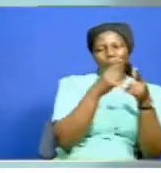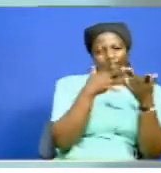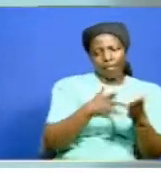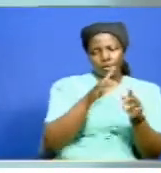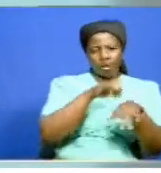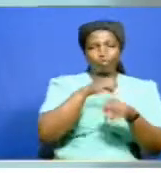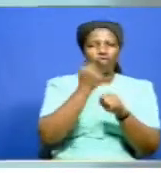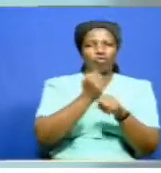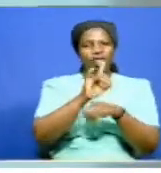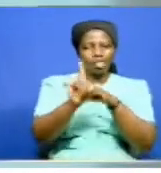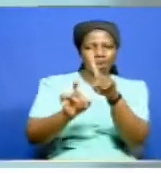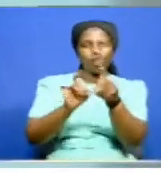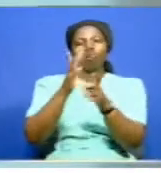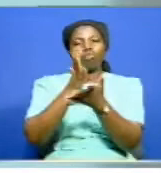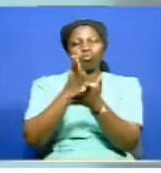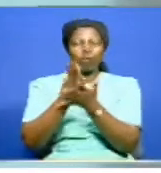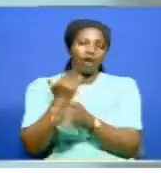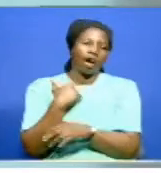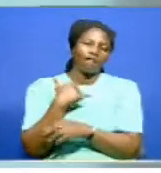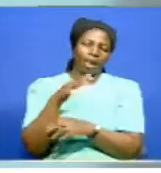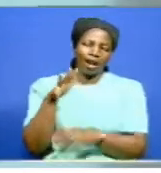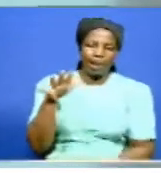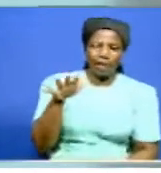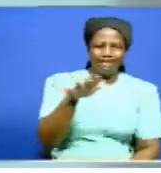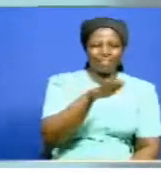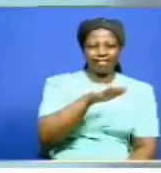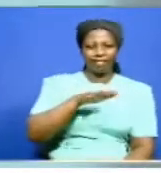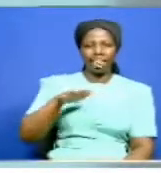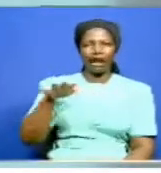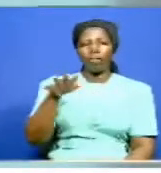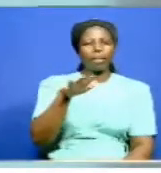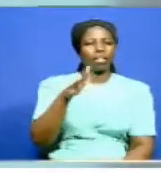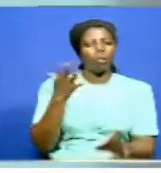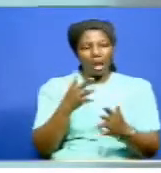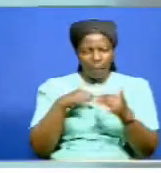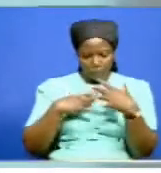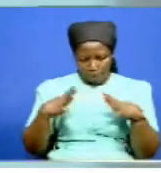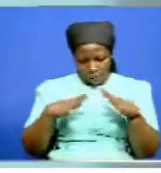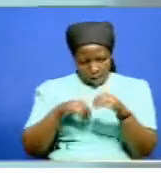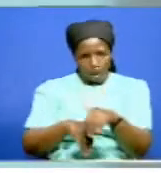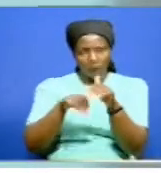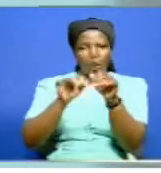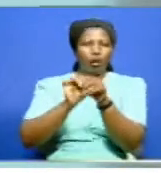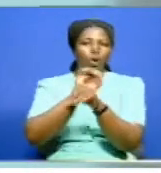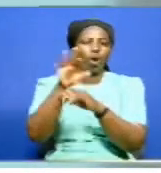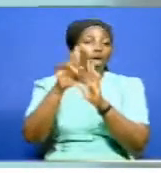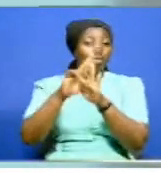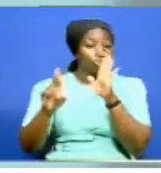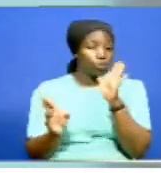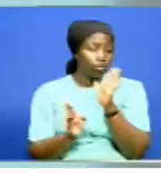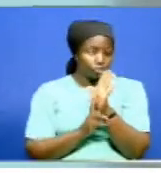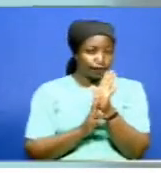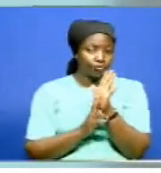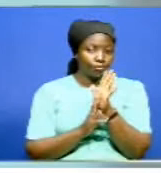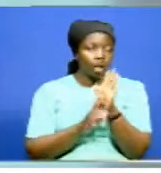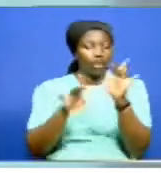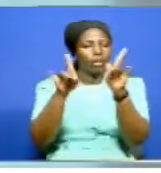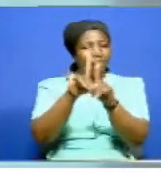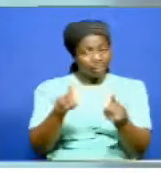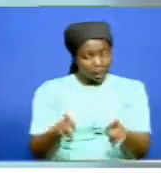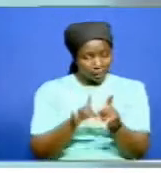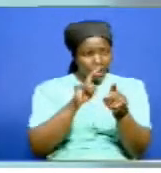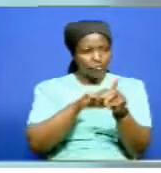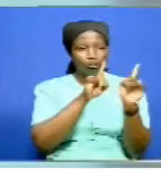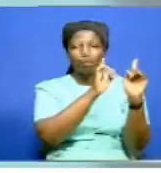be conducted under an environment of adherence to COVID protocols. So even as you move